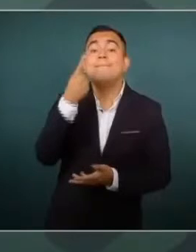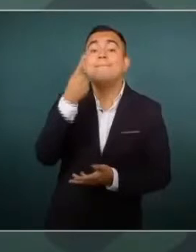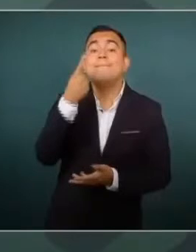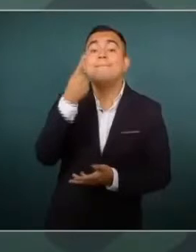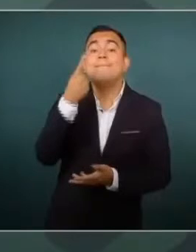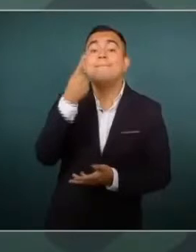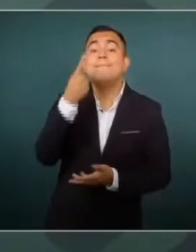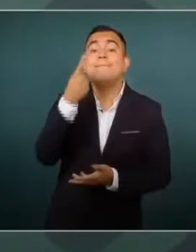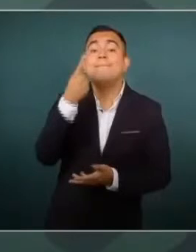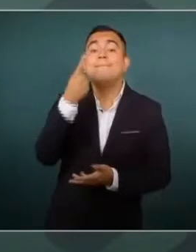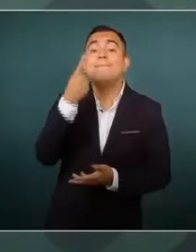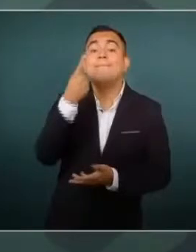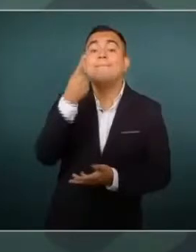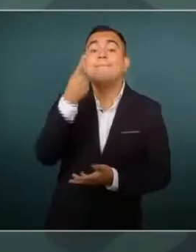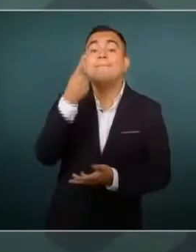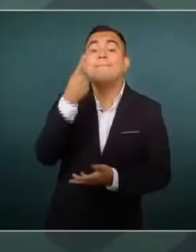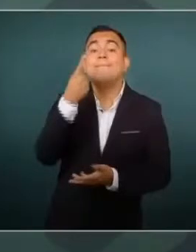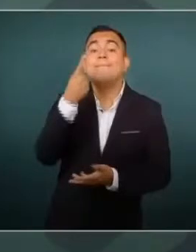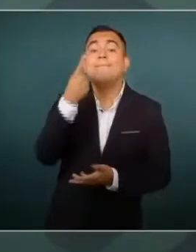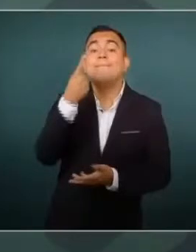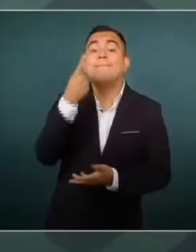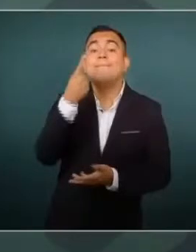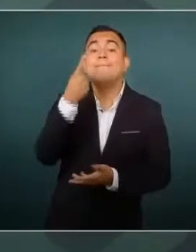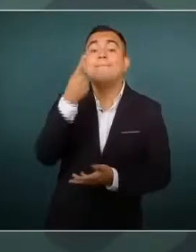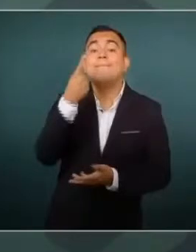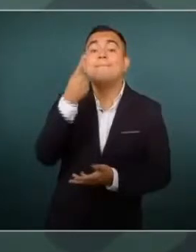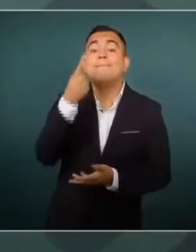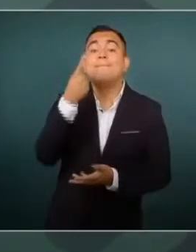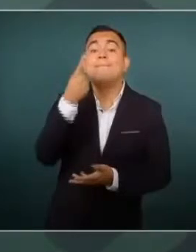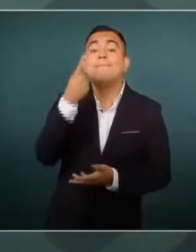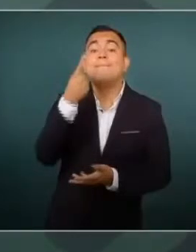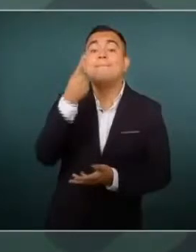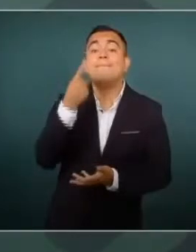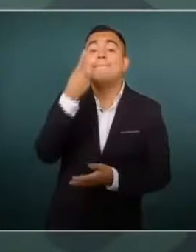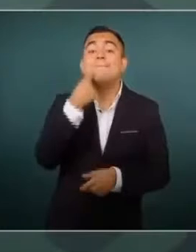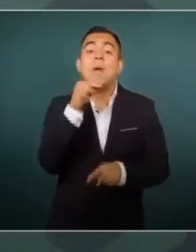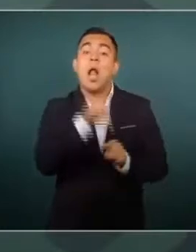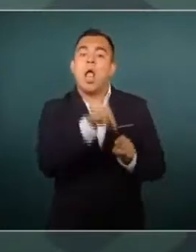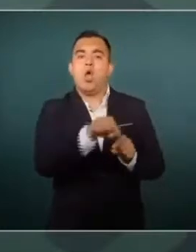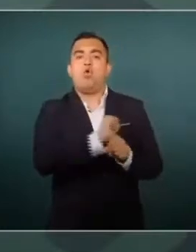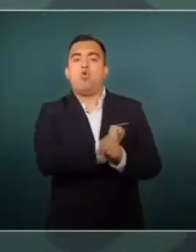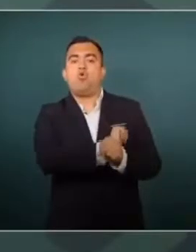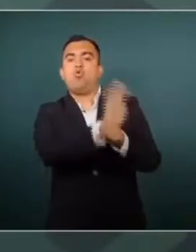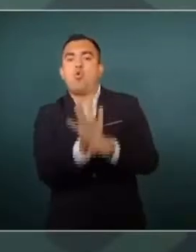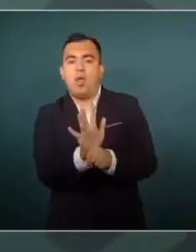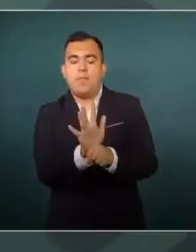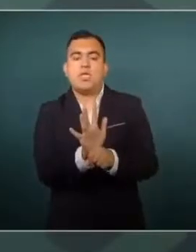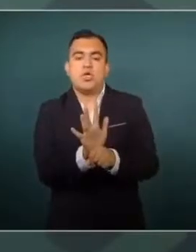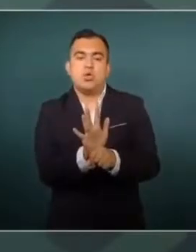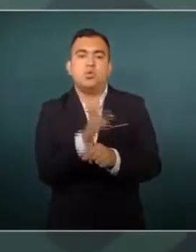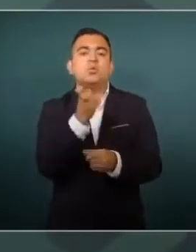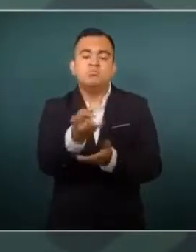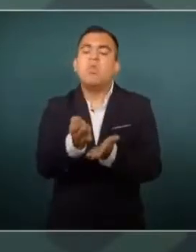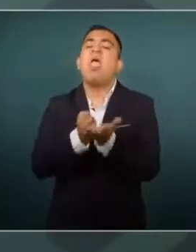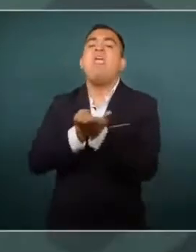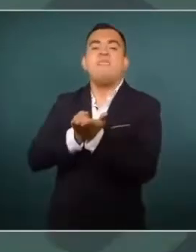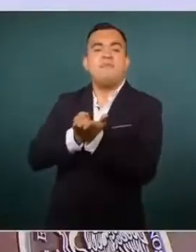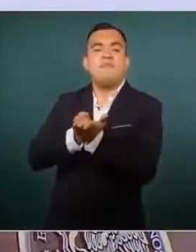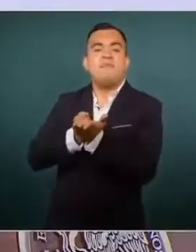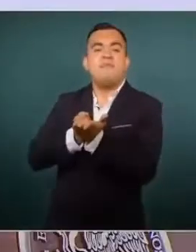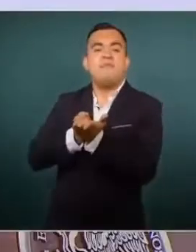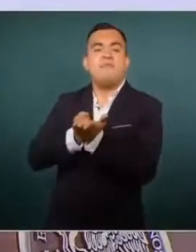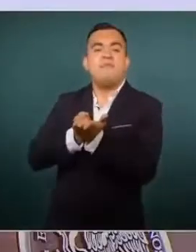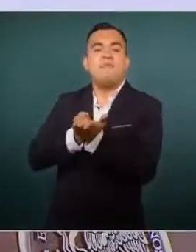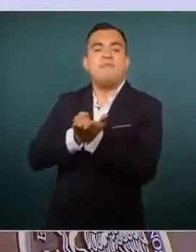get the money that we need to keep the health situation under control. Se tomó una decisión que se tenía que tomar.